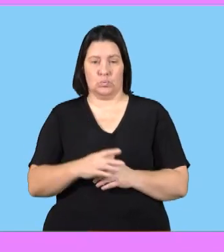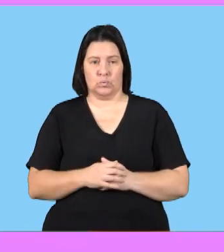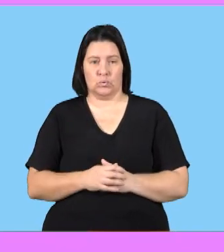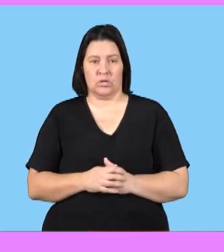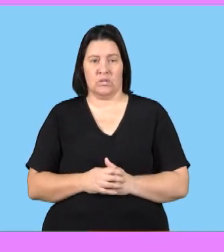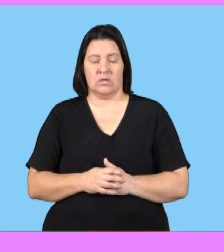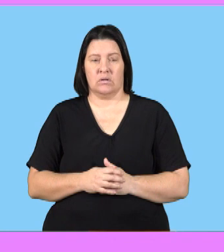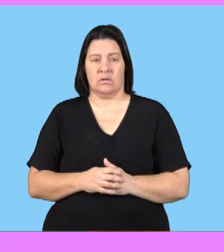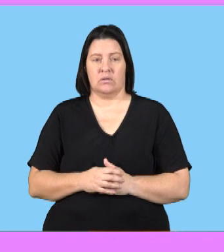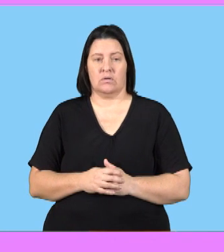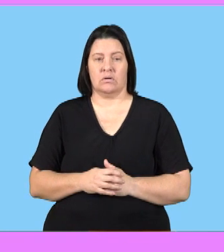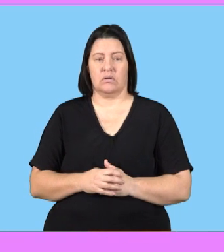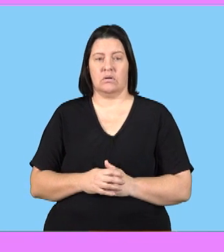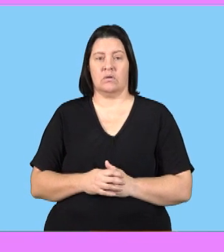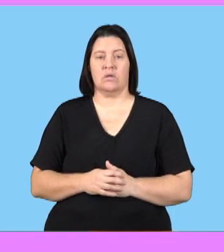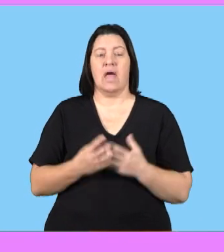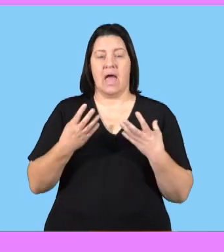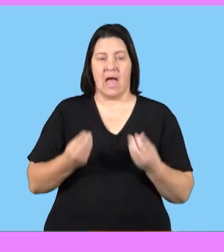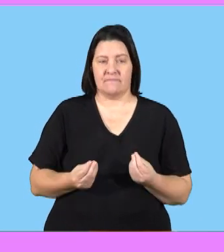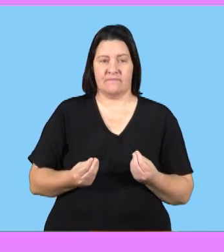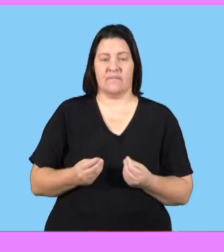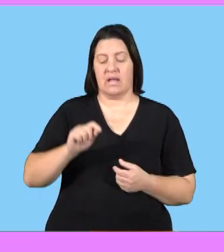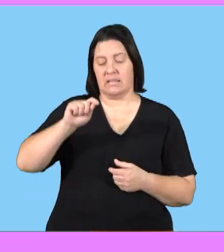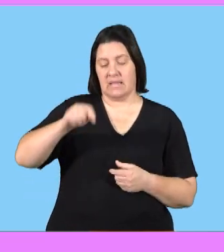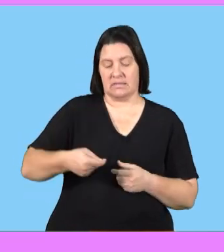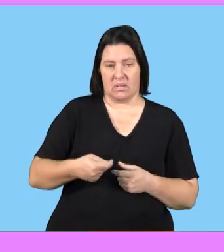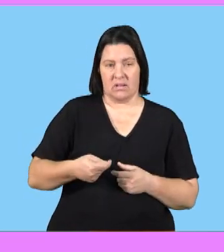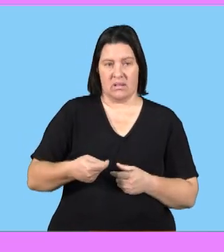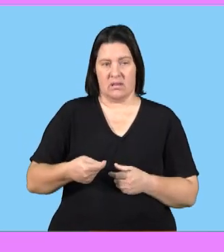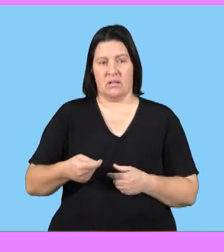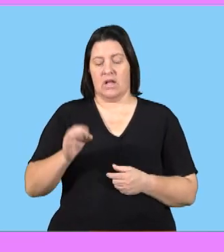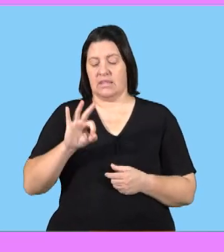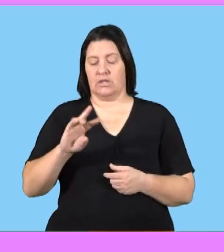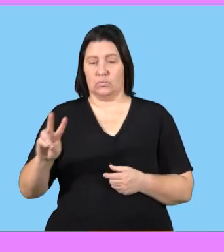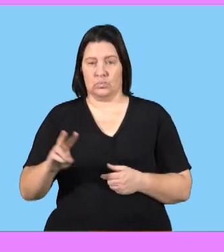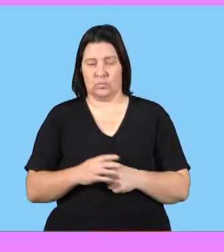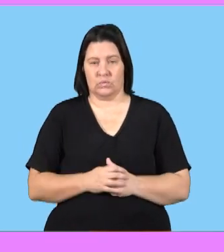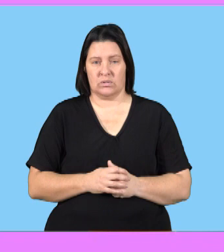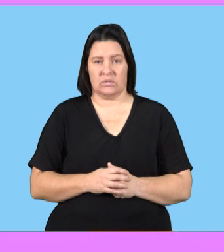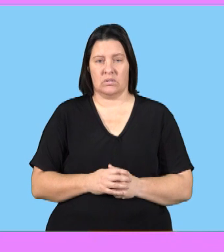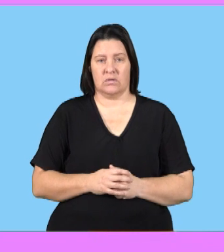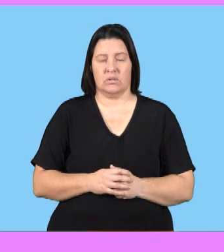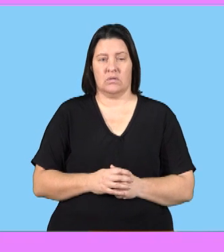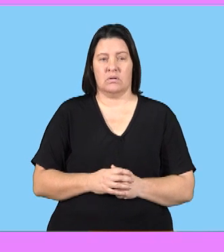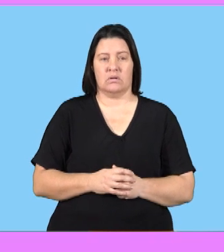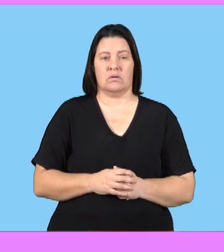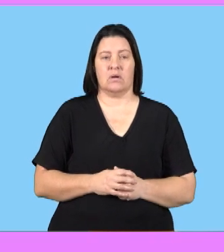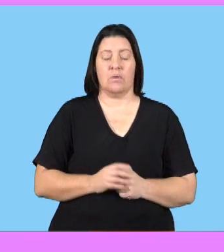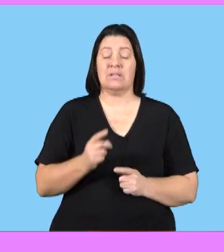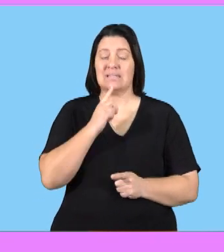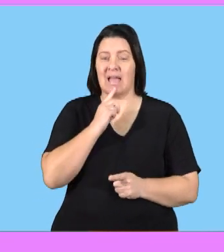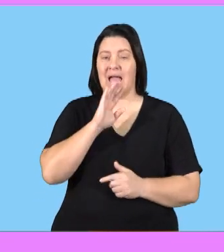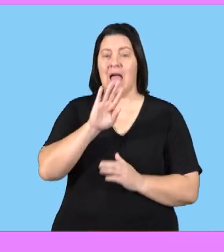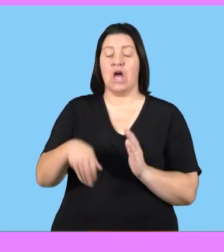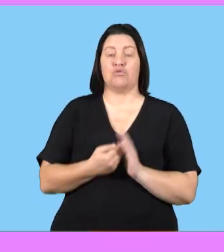47,32, 47,32 has got the decimal 32. But now we're saying with